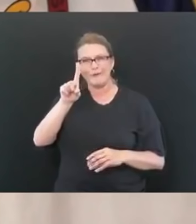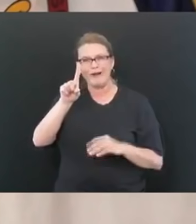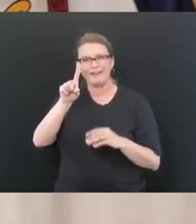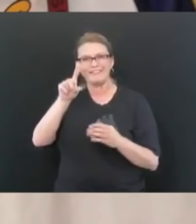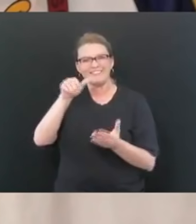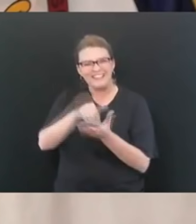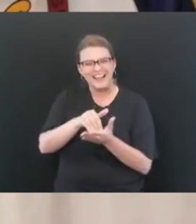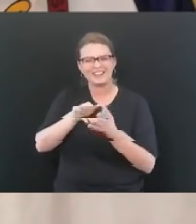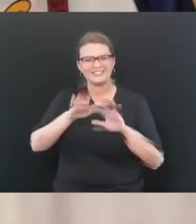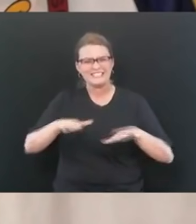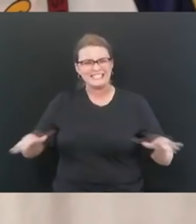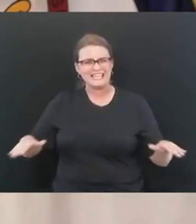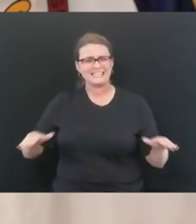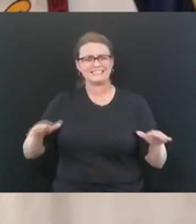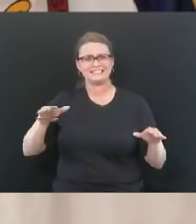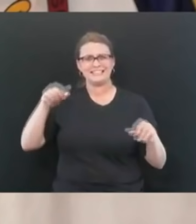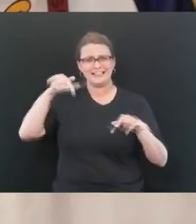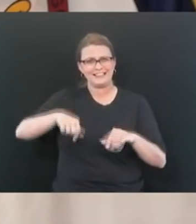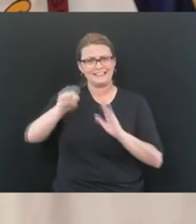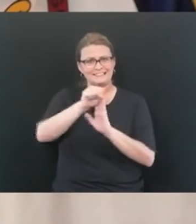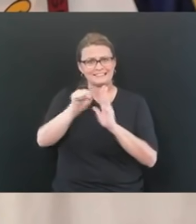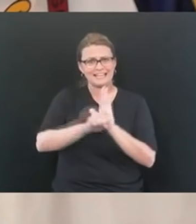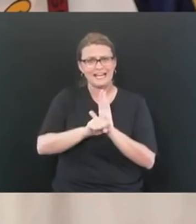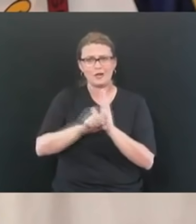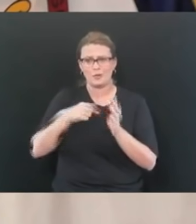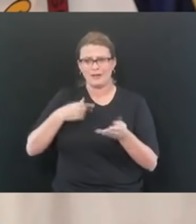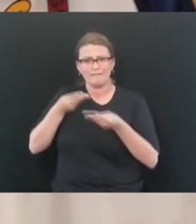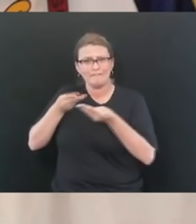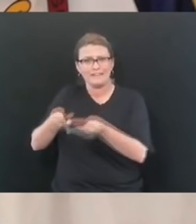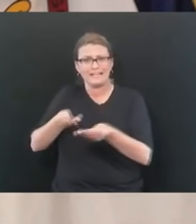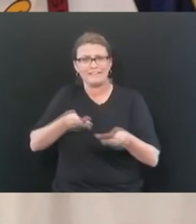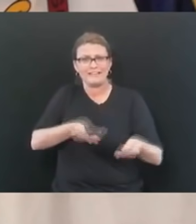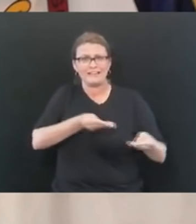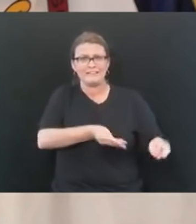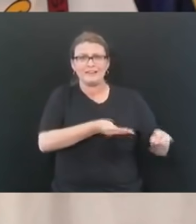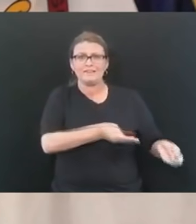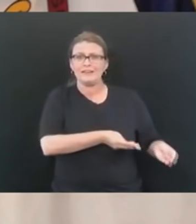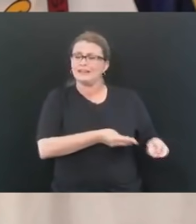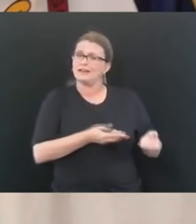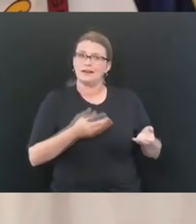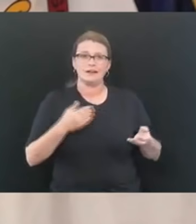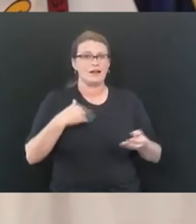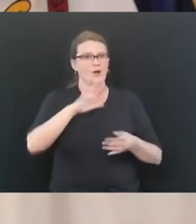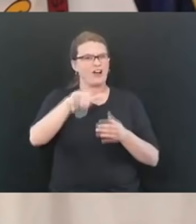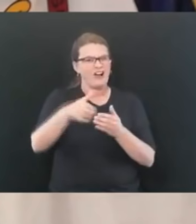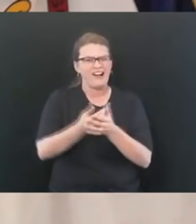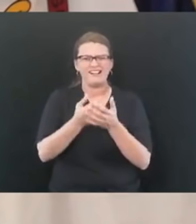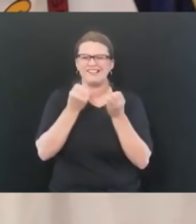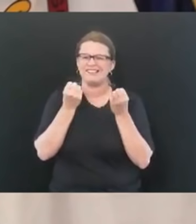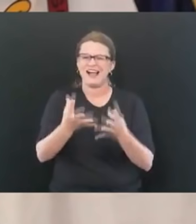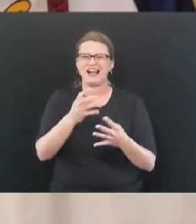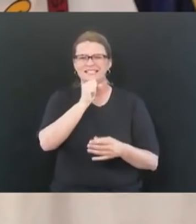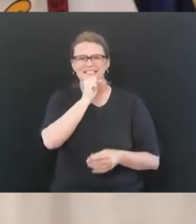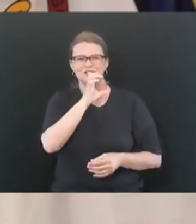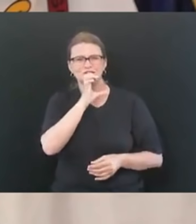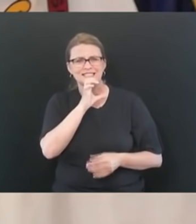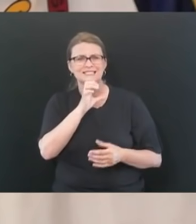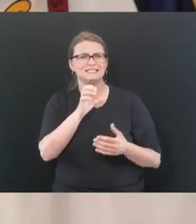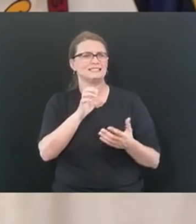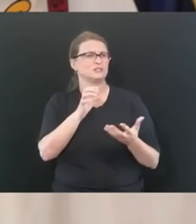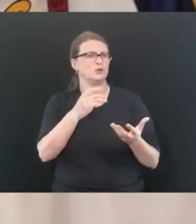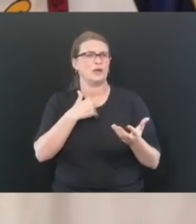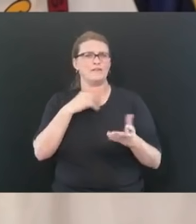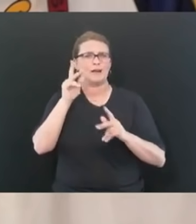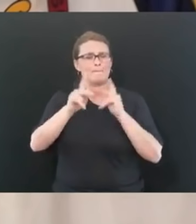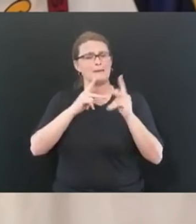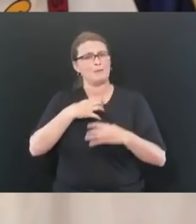this in this state that we're feeding, and all kinds of seniors and everything, and you got people